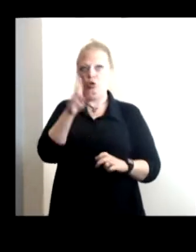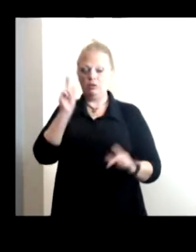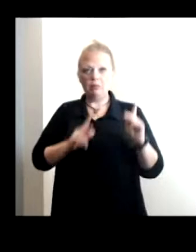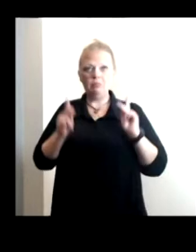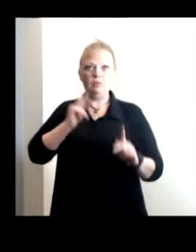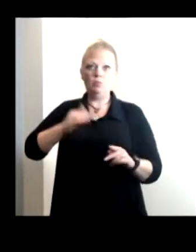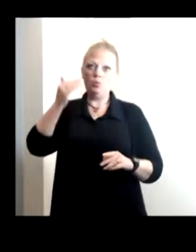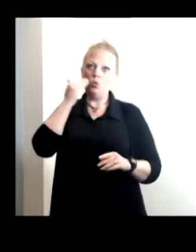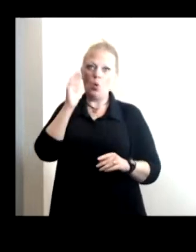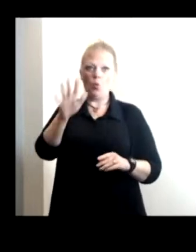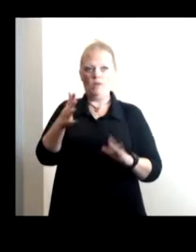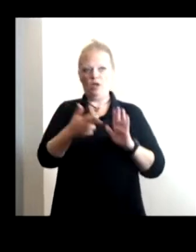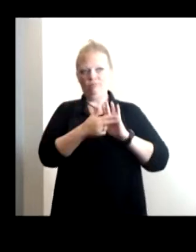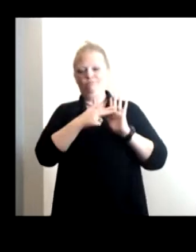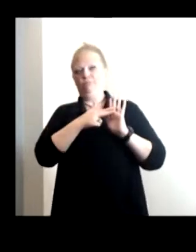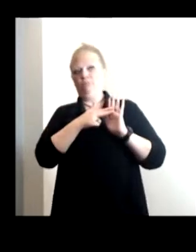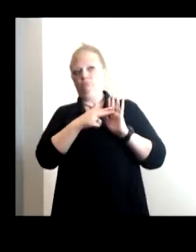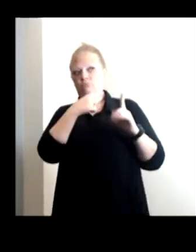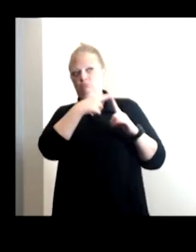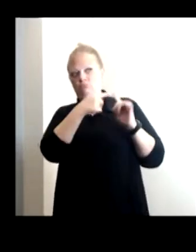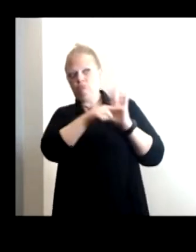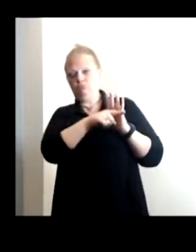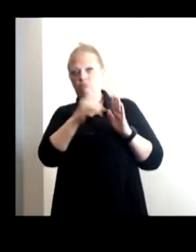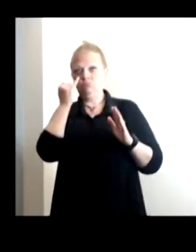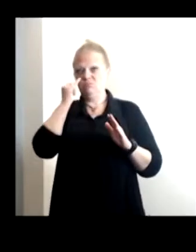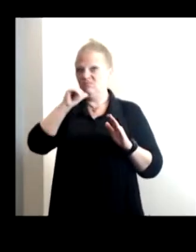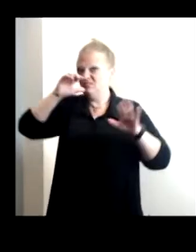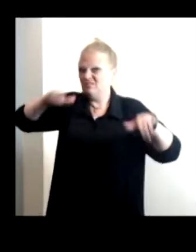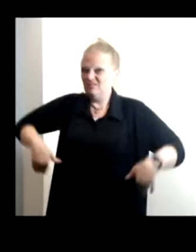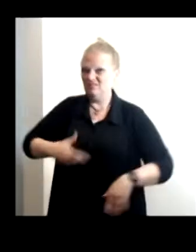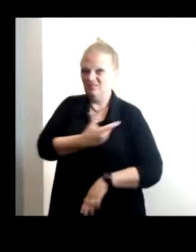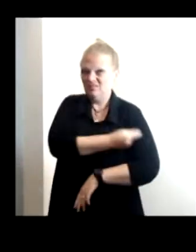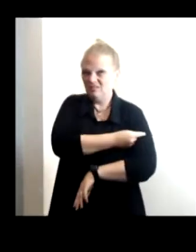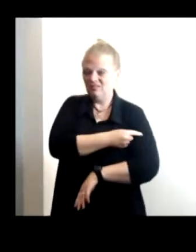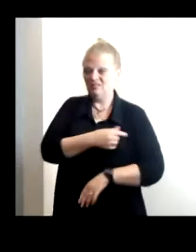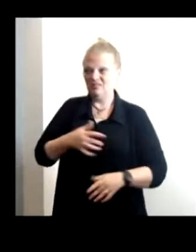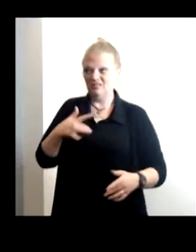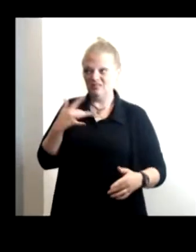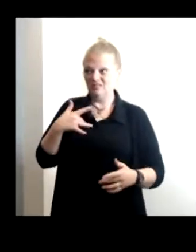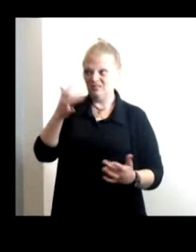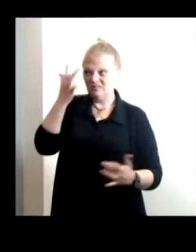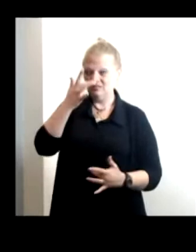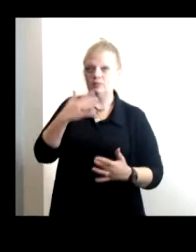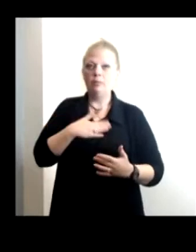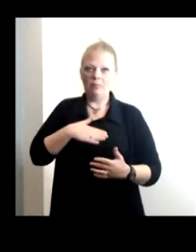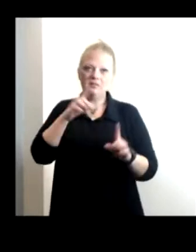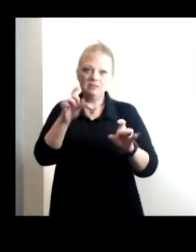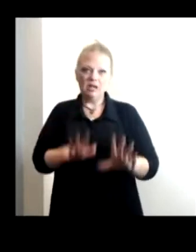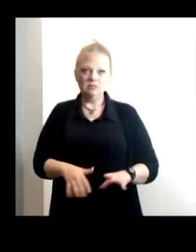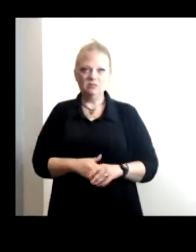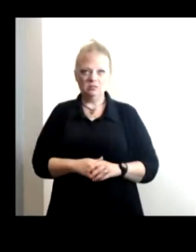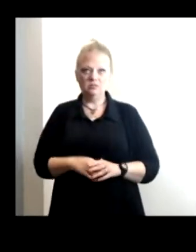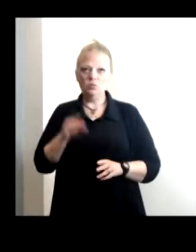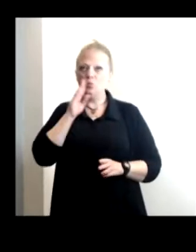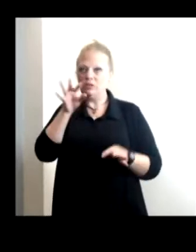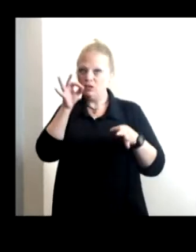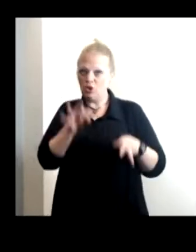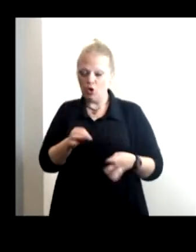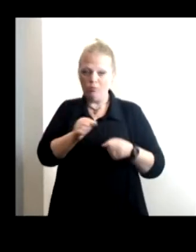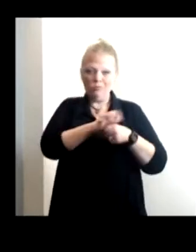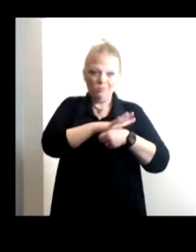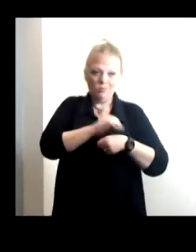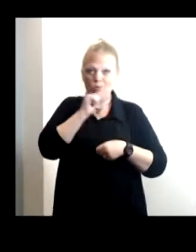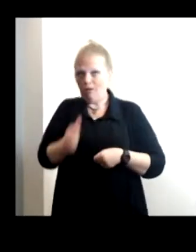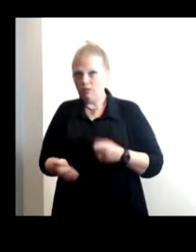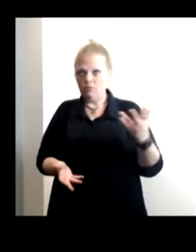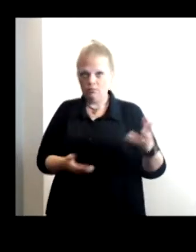people know their health status. If you are unvaccinated and you're having these symptoms, please get tested. We will determine whether you have